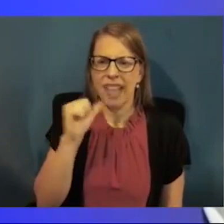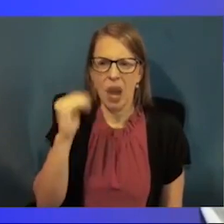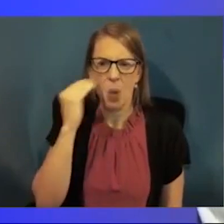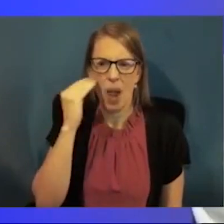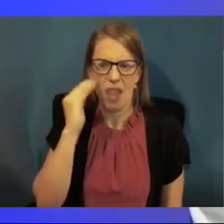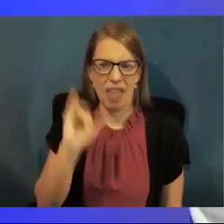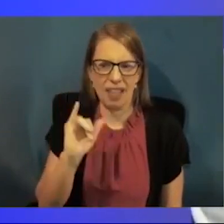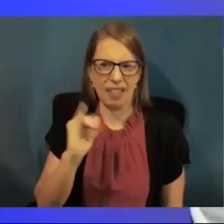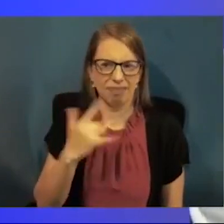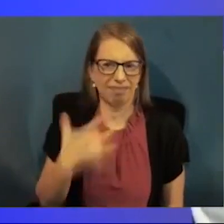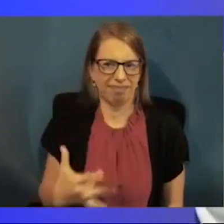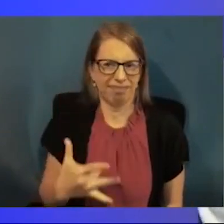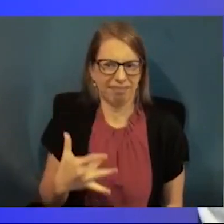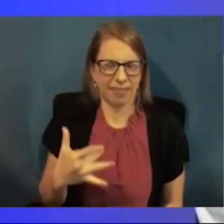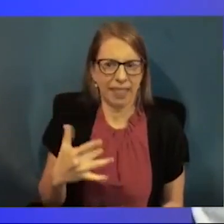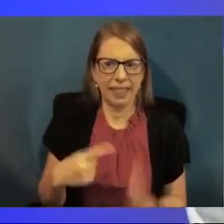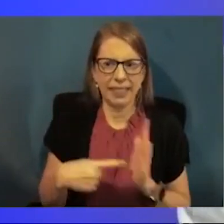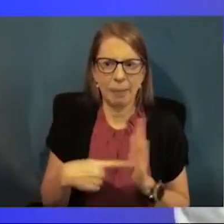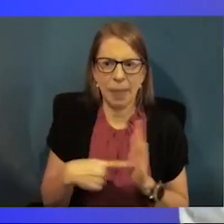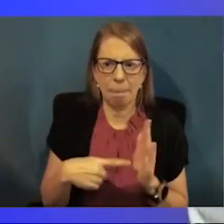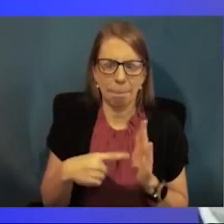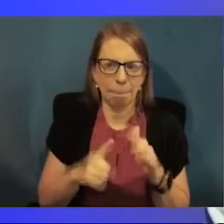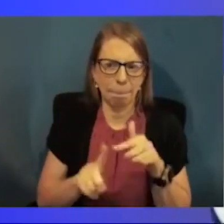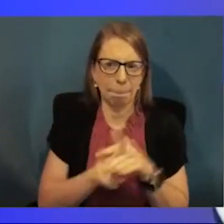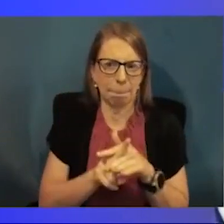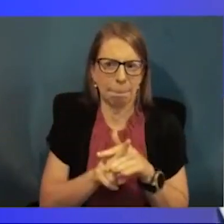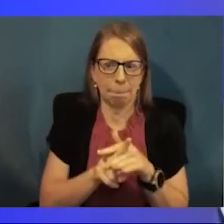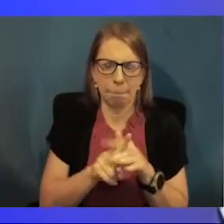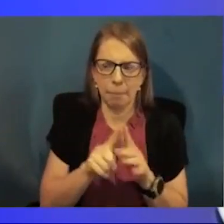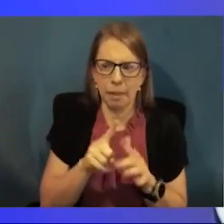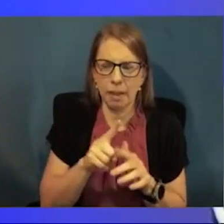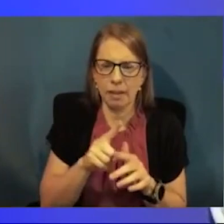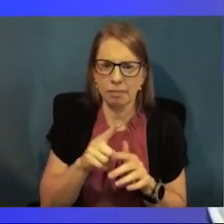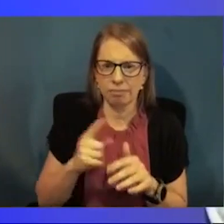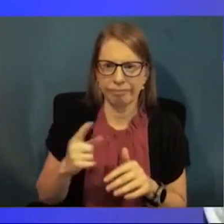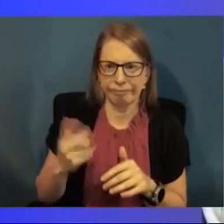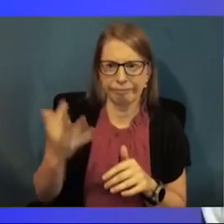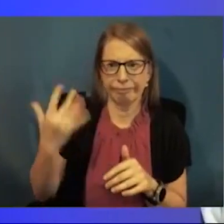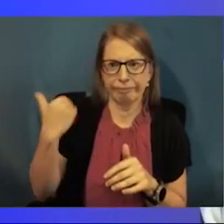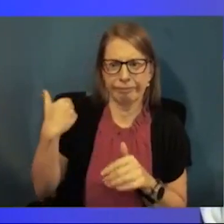in this disease from the beginning of the pandemic till now. I don't think that's a very common